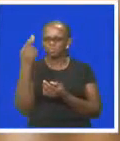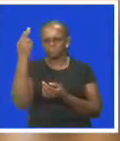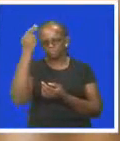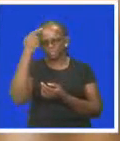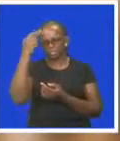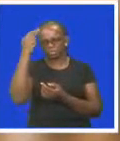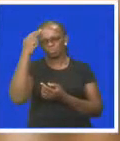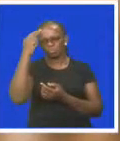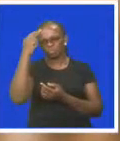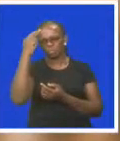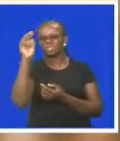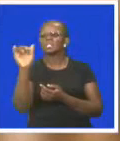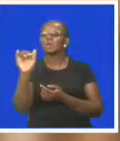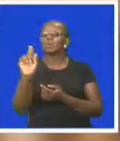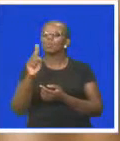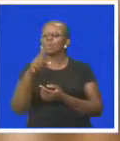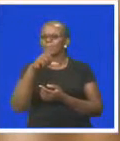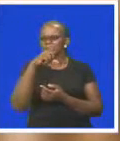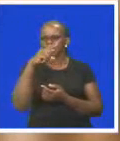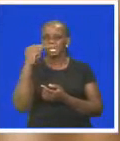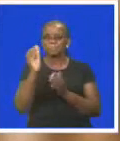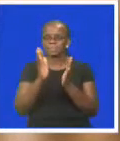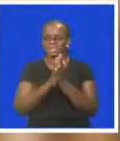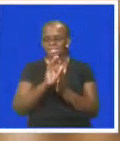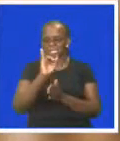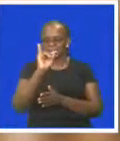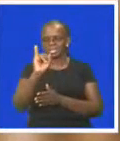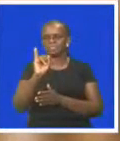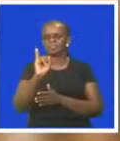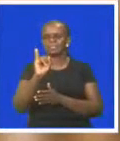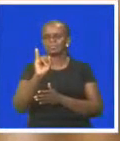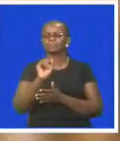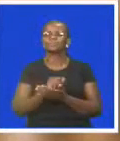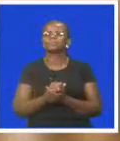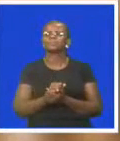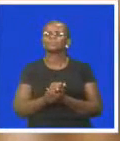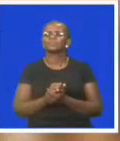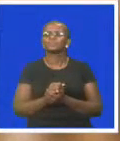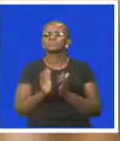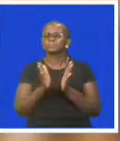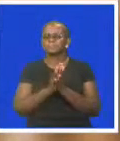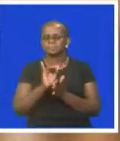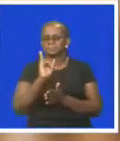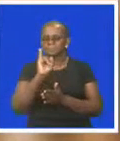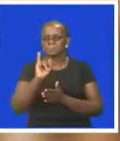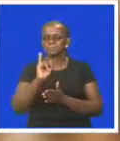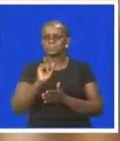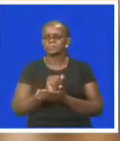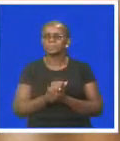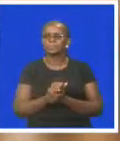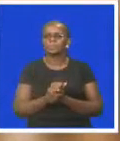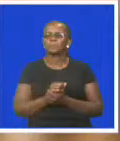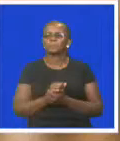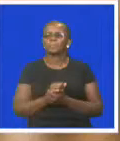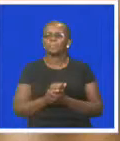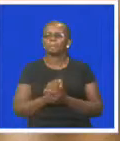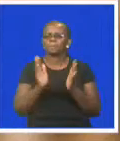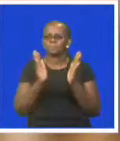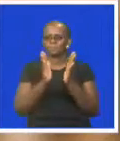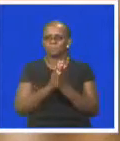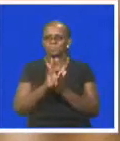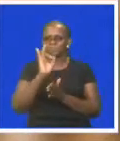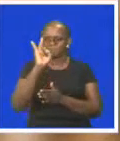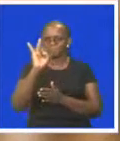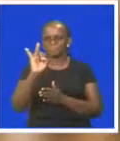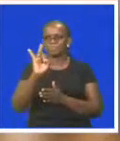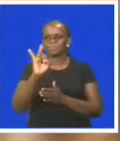one? Yes, this number is number 11. This number is number 11. And this one,